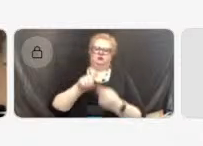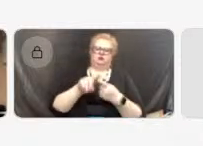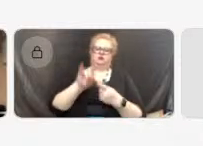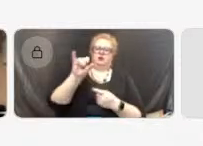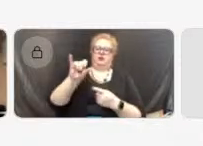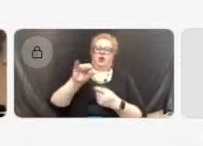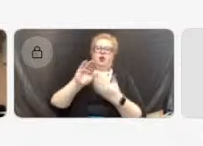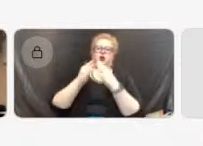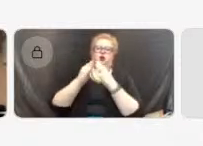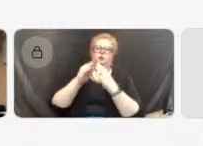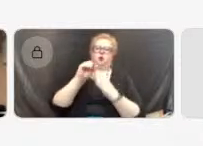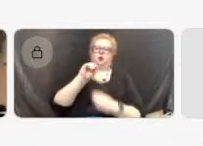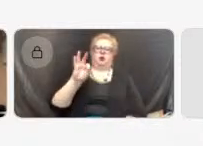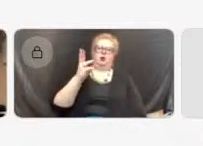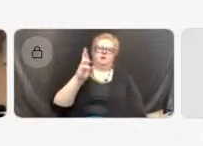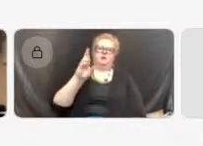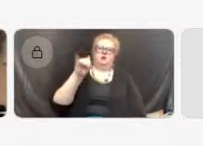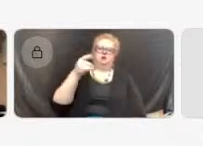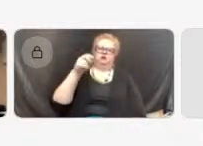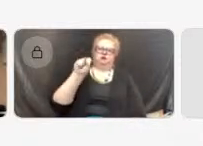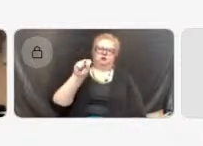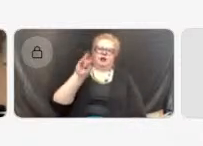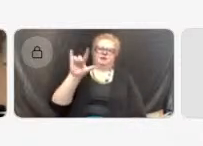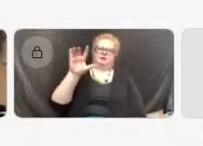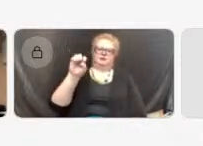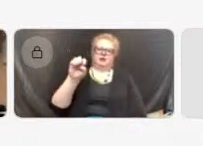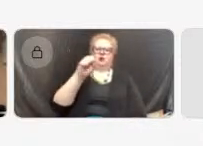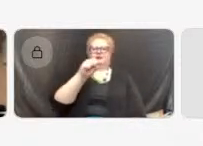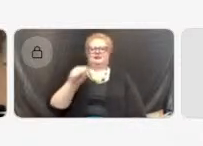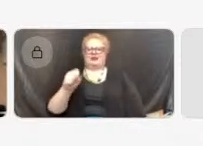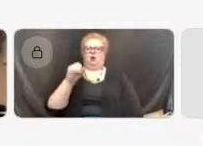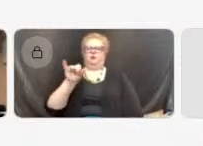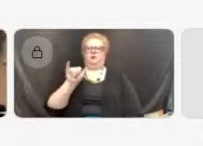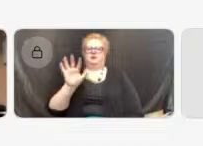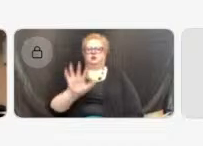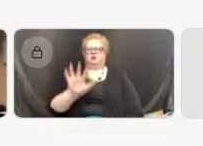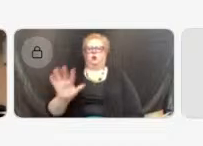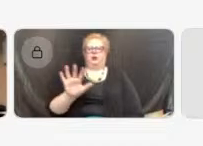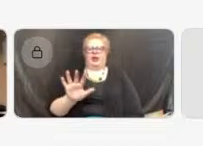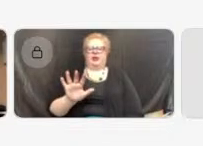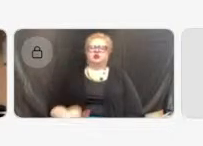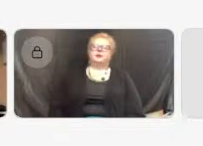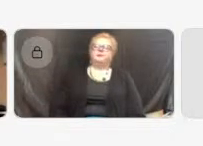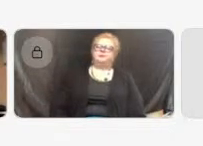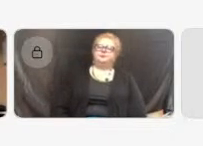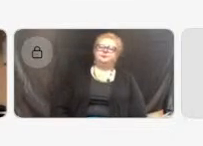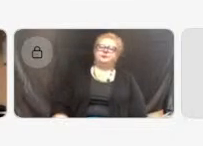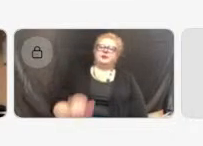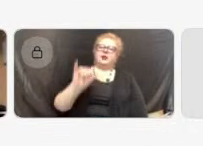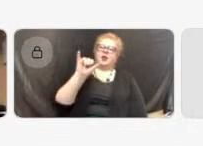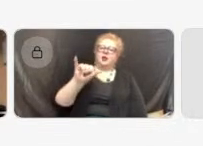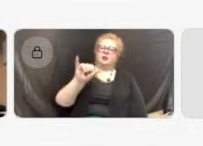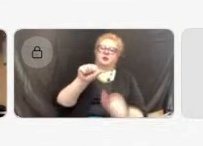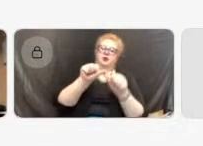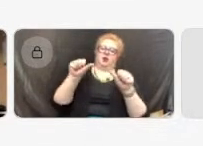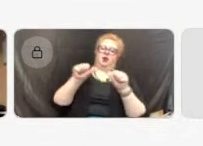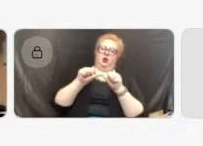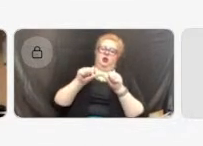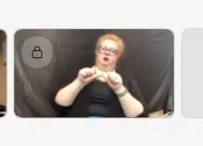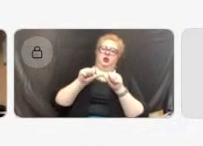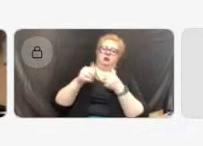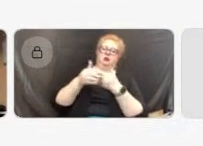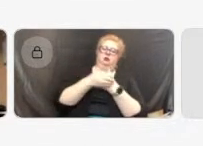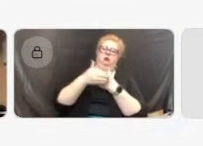community to the south of this location. The area around this area,